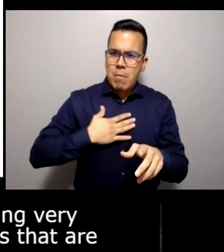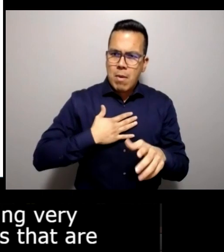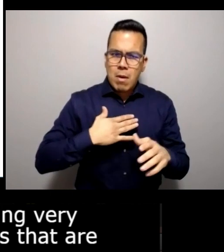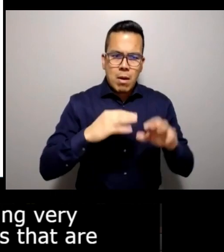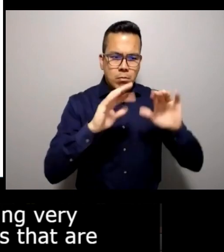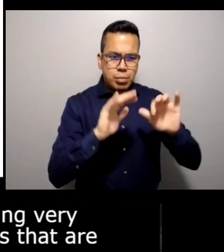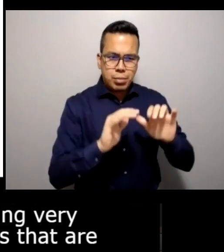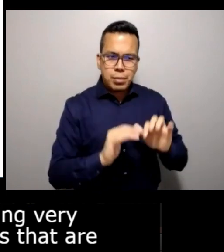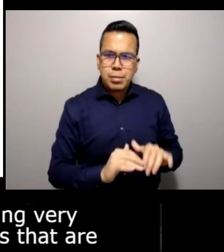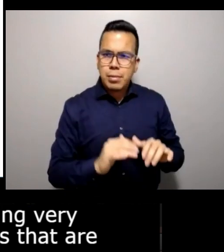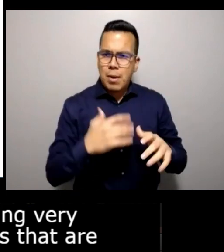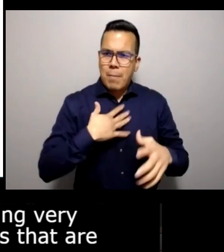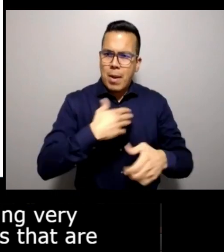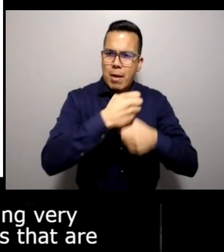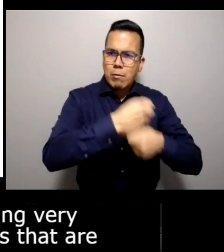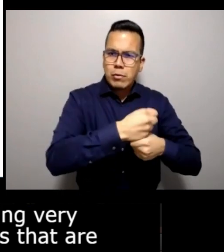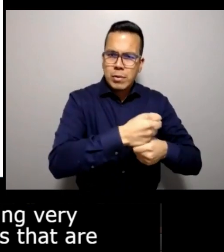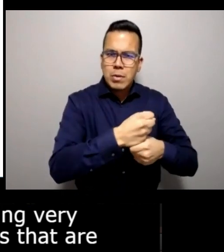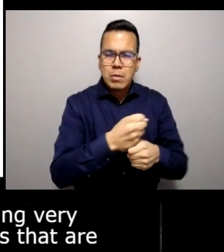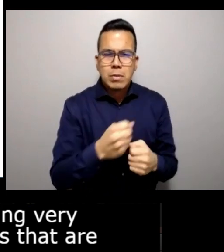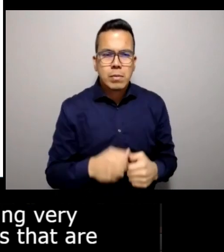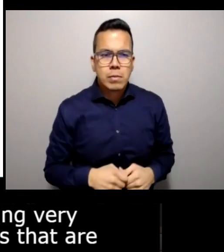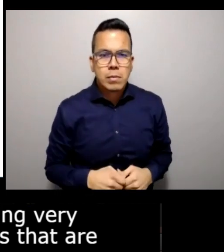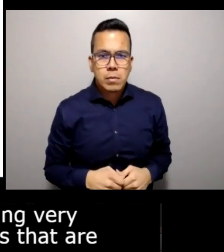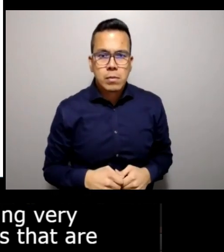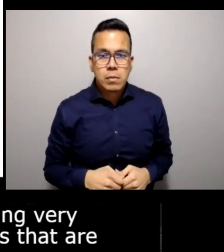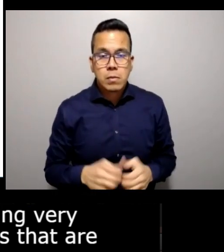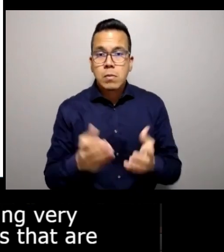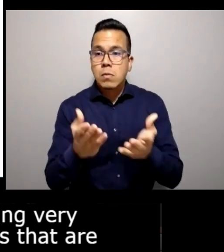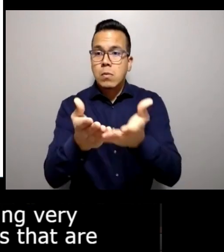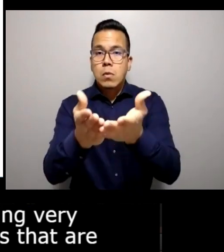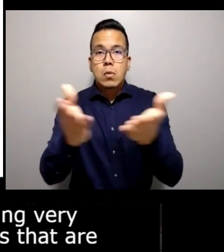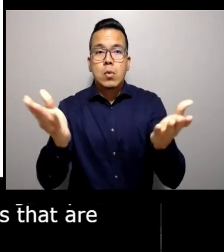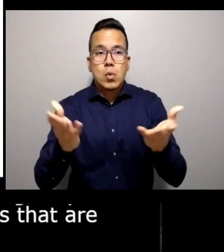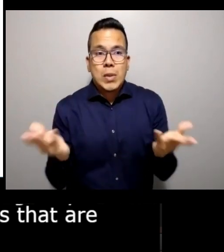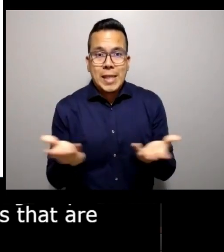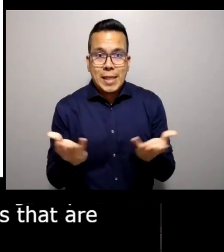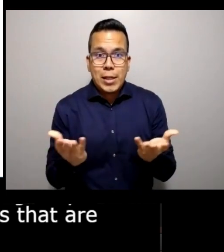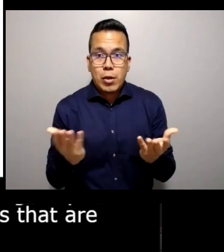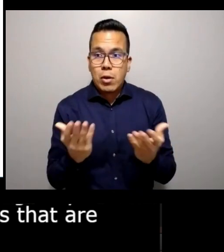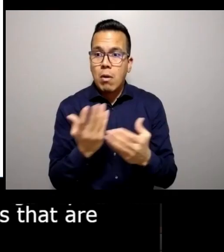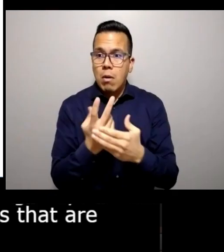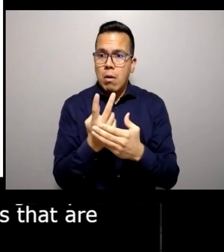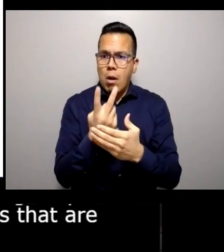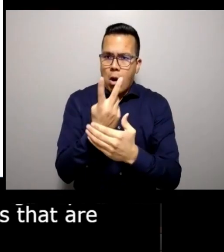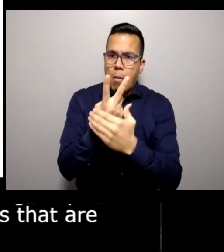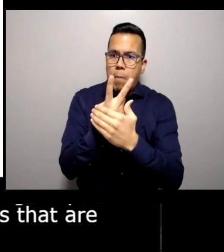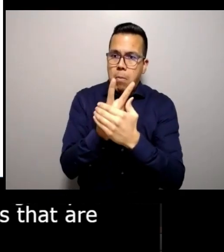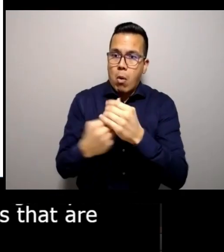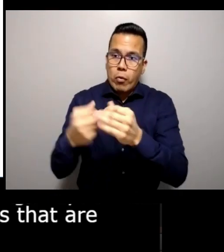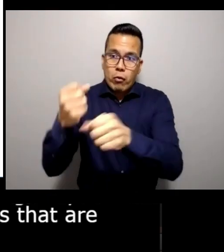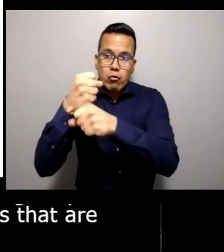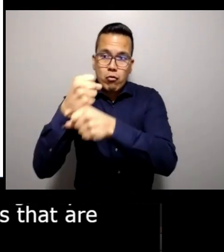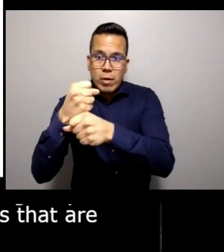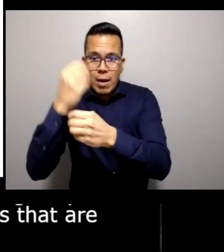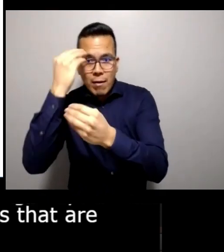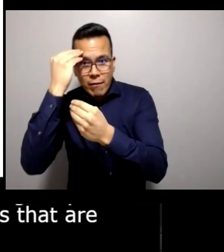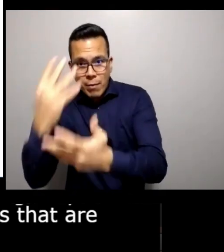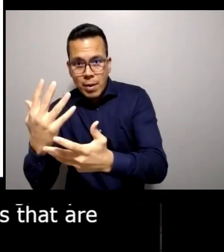And of course, everyone here is both a communicator and a recipient. That is the nature of social media. So